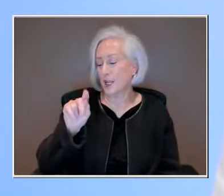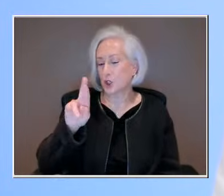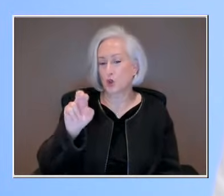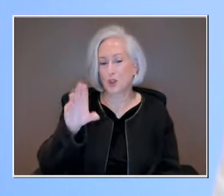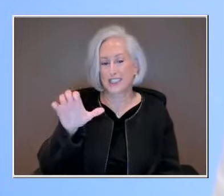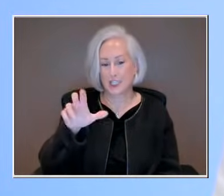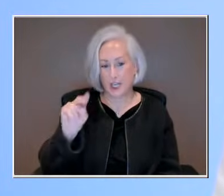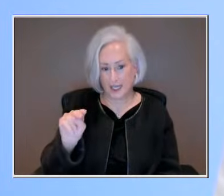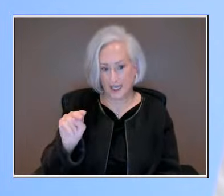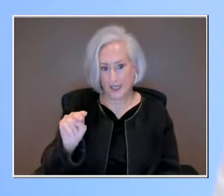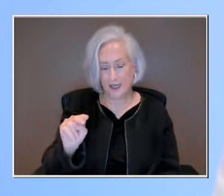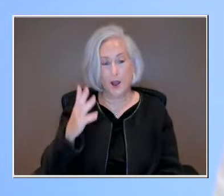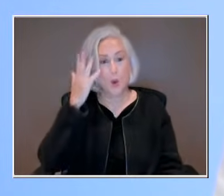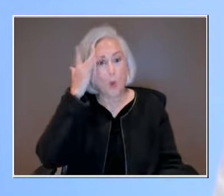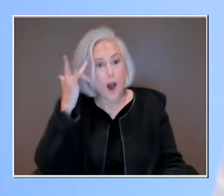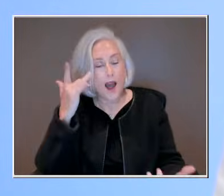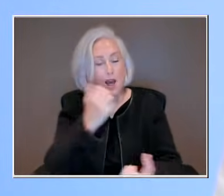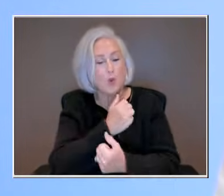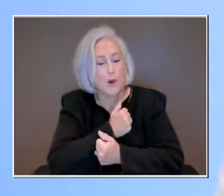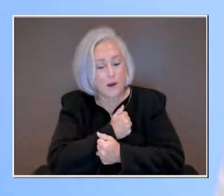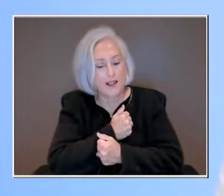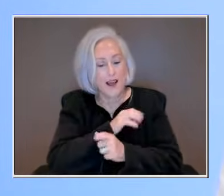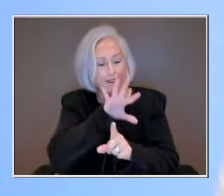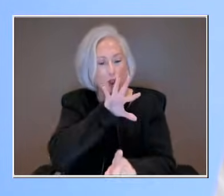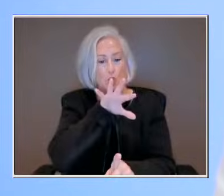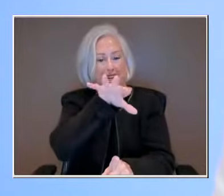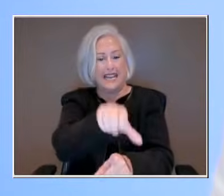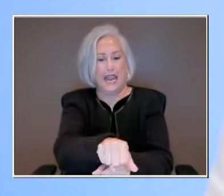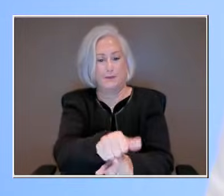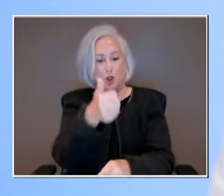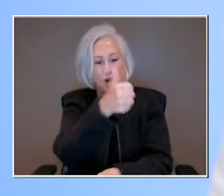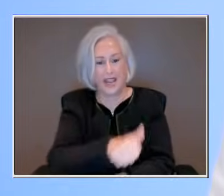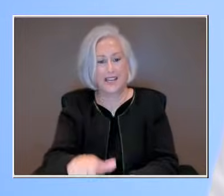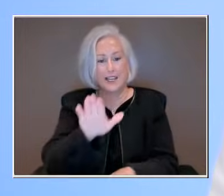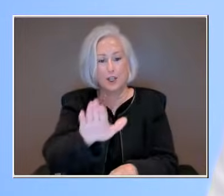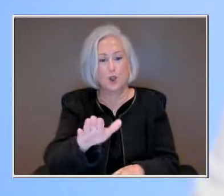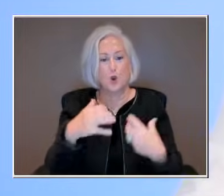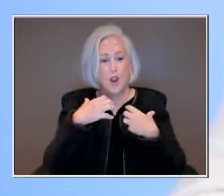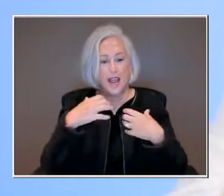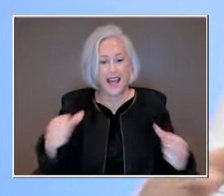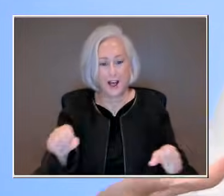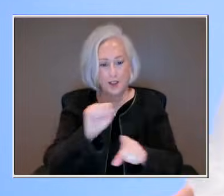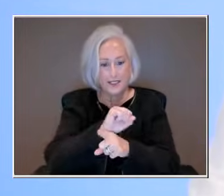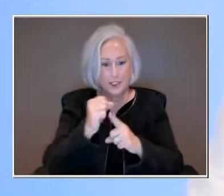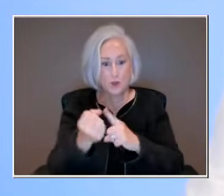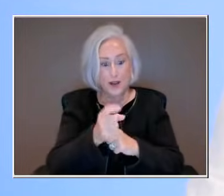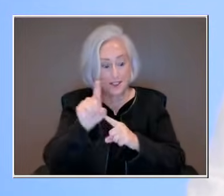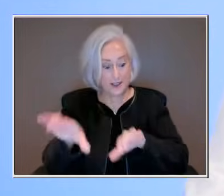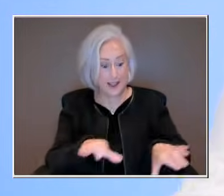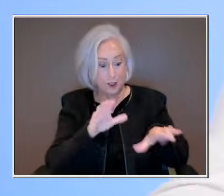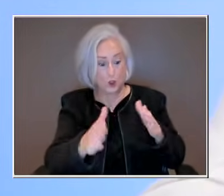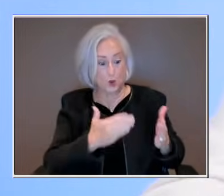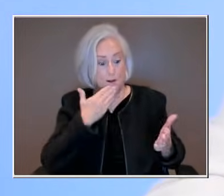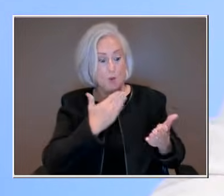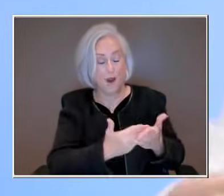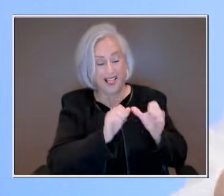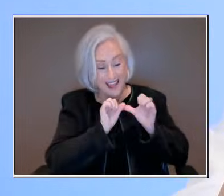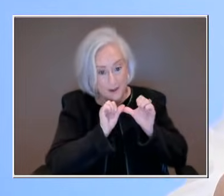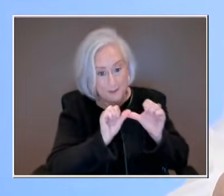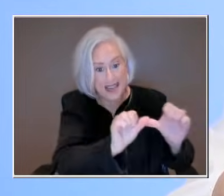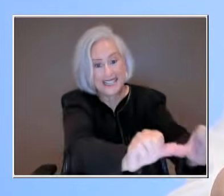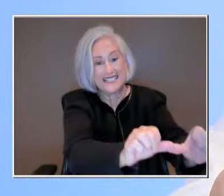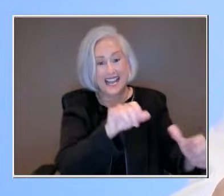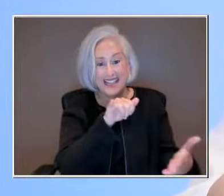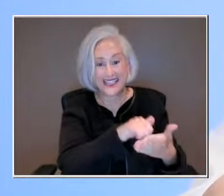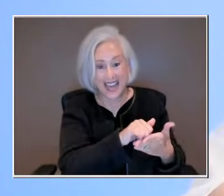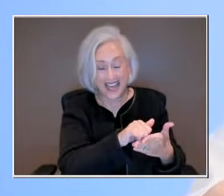help capture any of your health conditions that are really going well and maintain those for you, and then help to bring